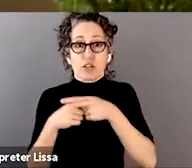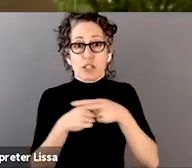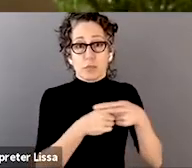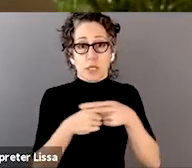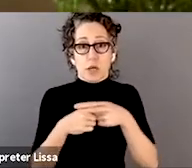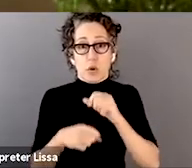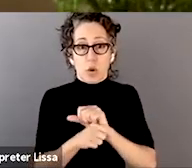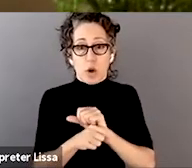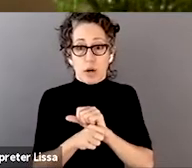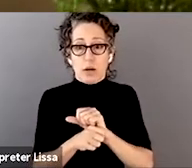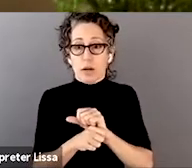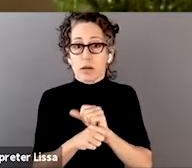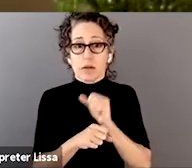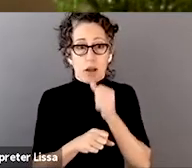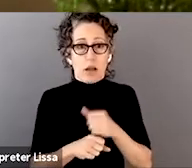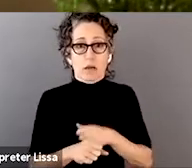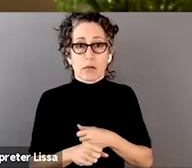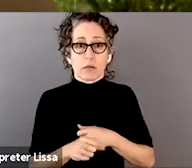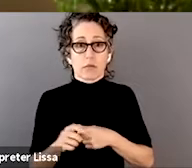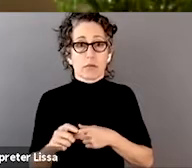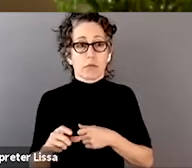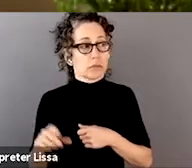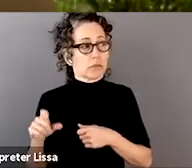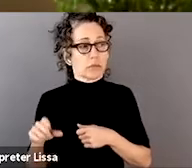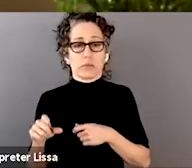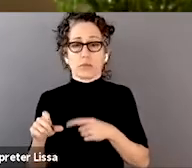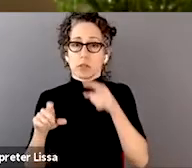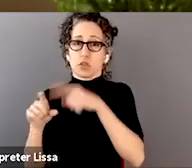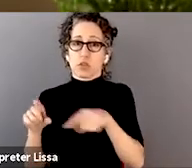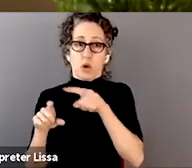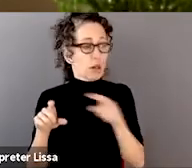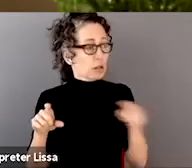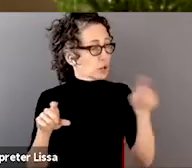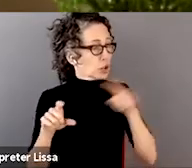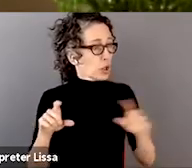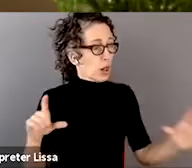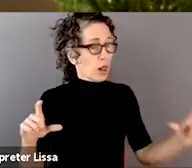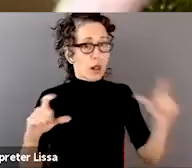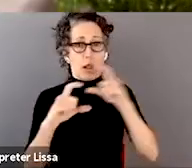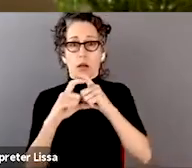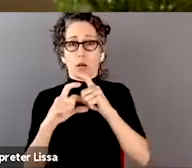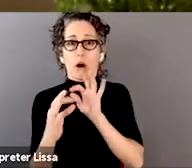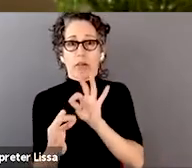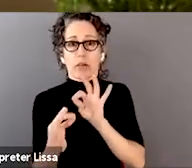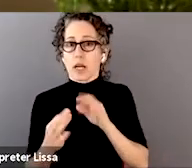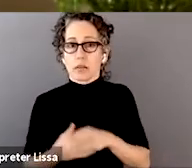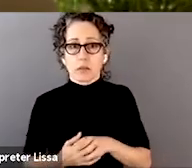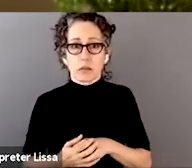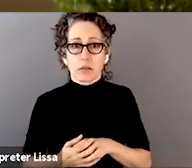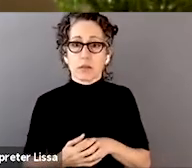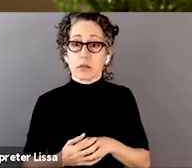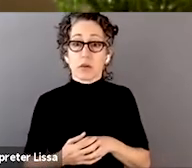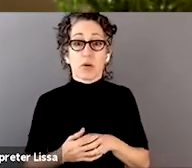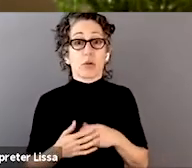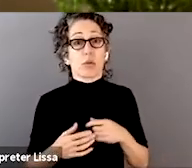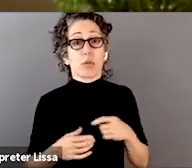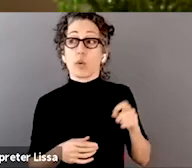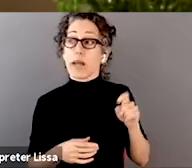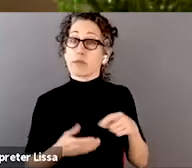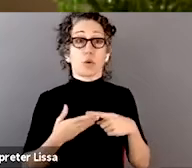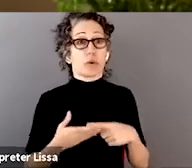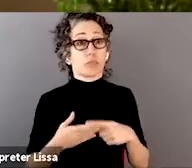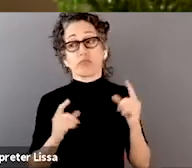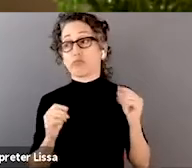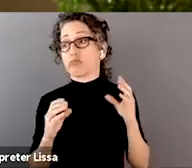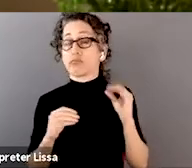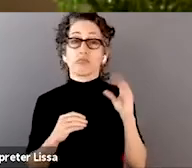not squarely fit in one. I think there is somehow a lot of talk about, oh, we should do interdisciplinary work, but